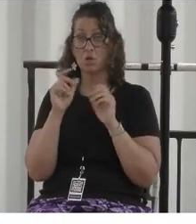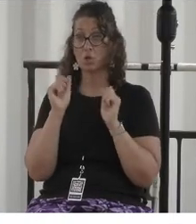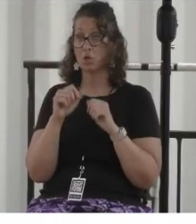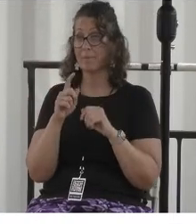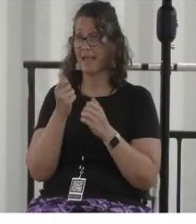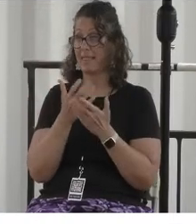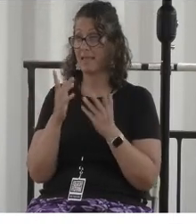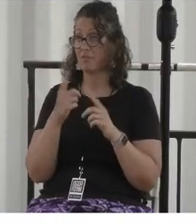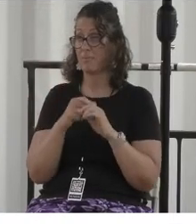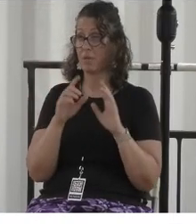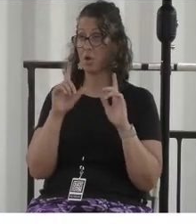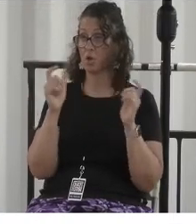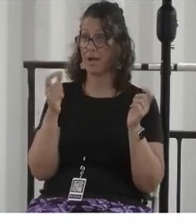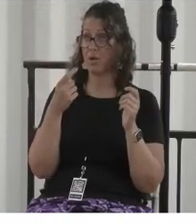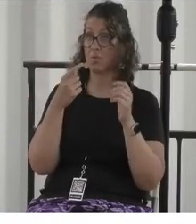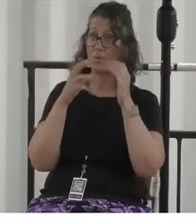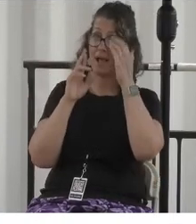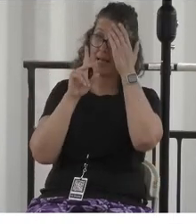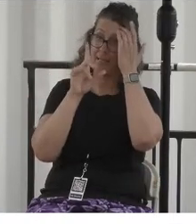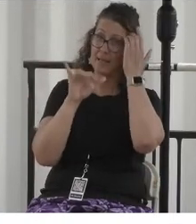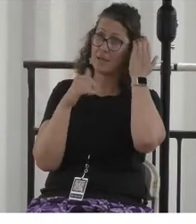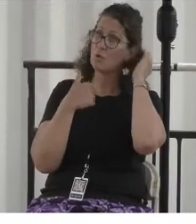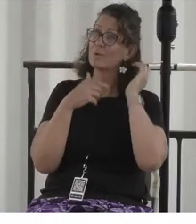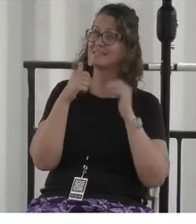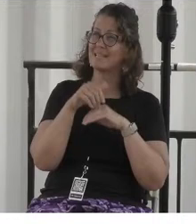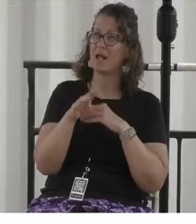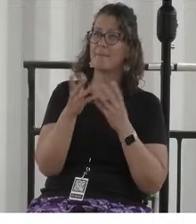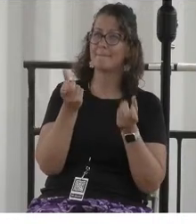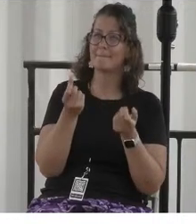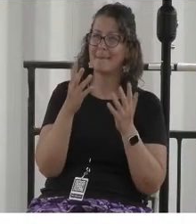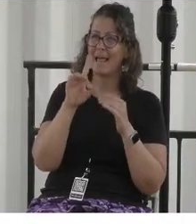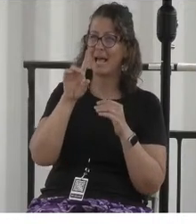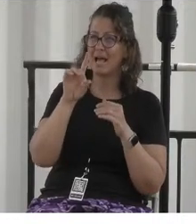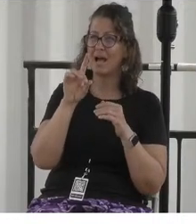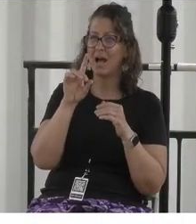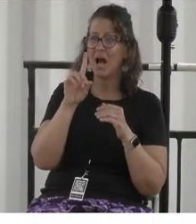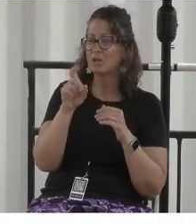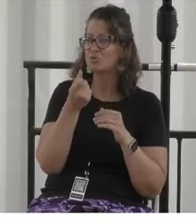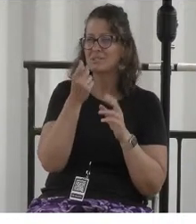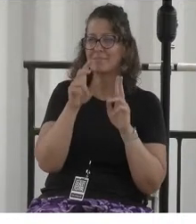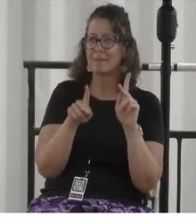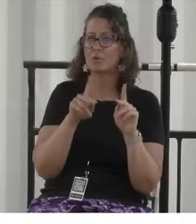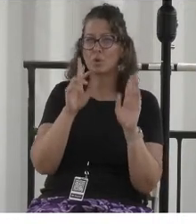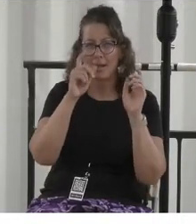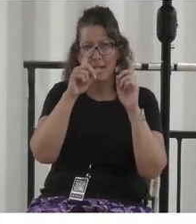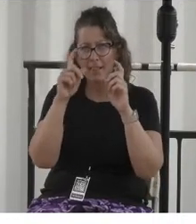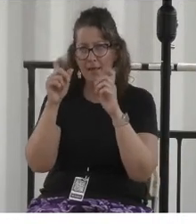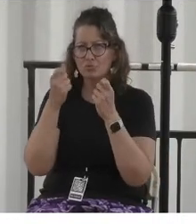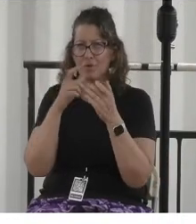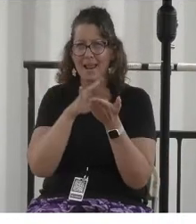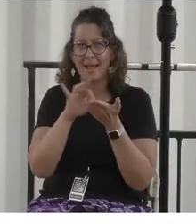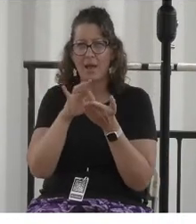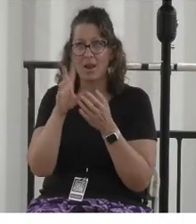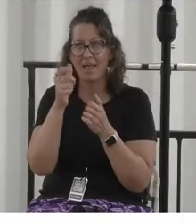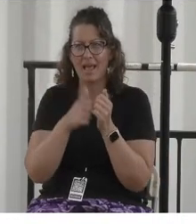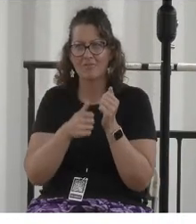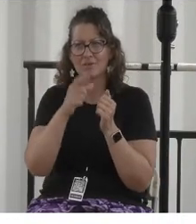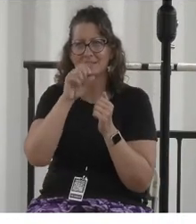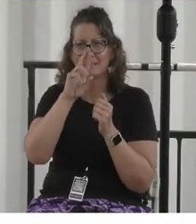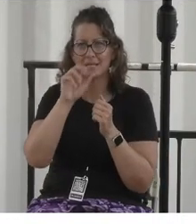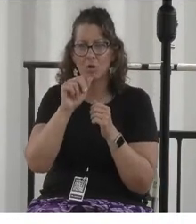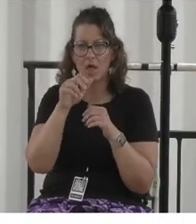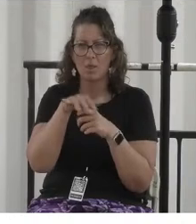Great Grevy's Rally, where we send out hundreds of individuals to take tens of thousands of photographs and really try to count every zebra in the local